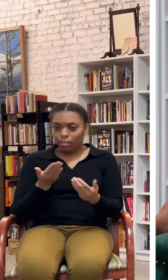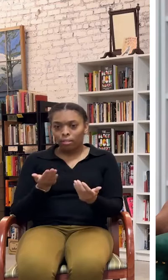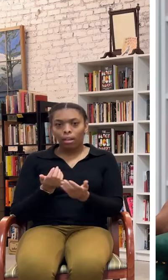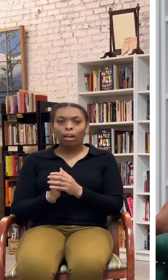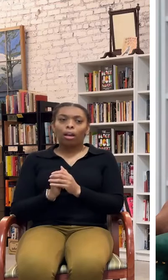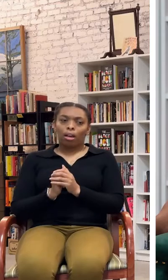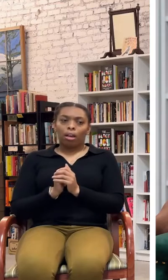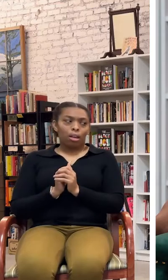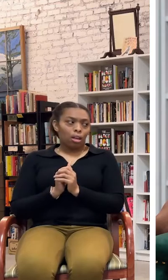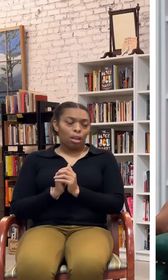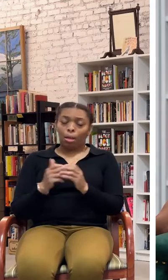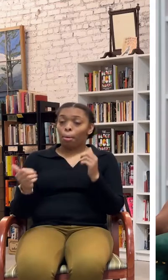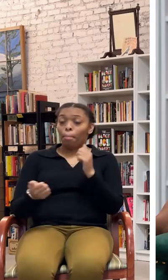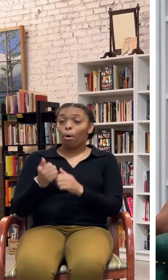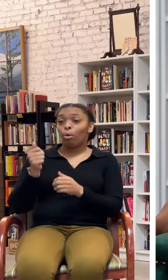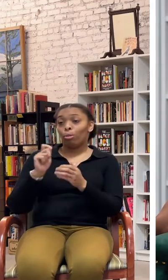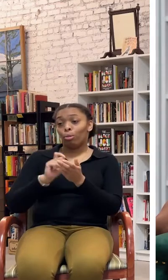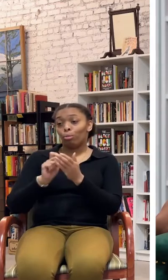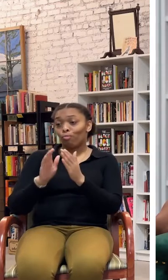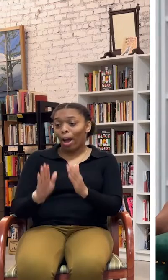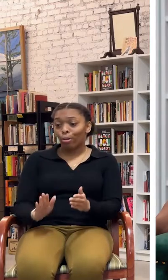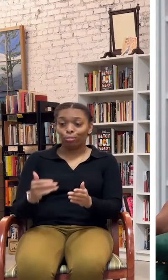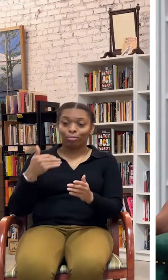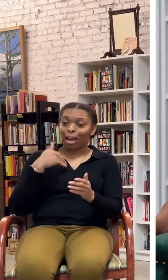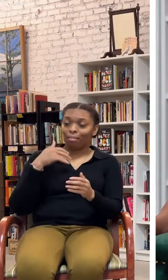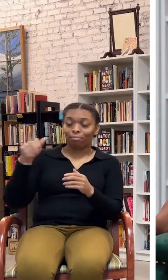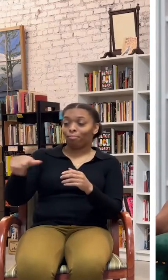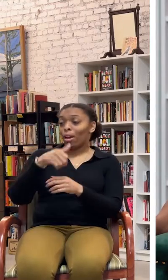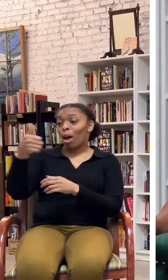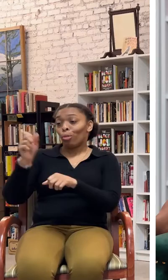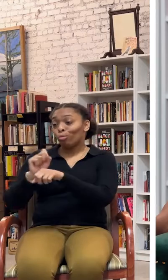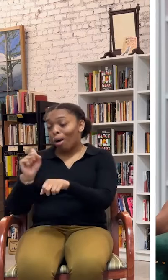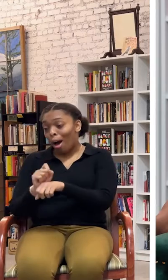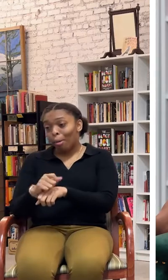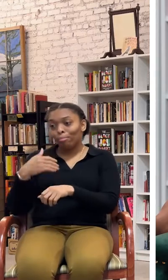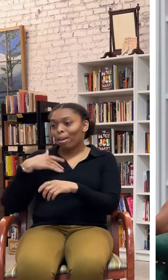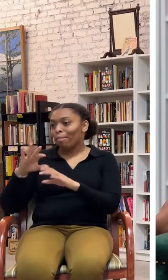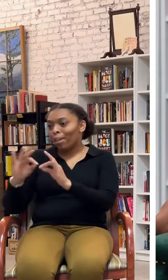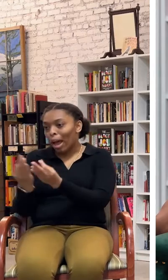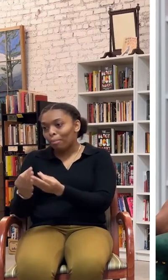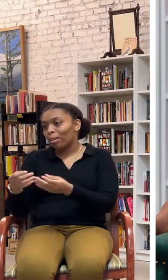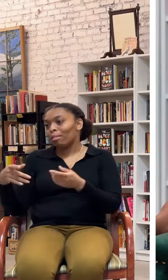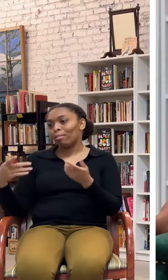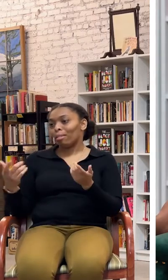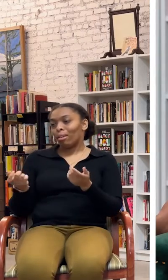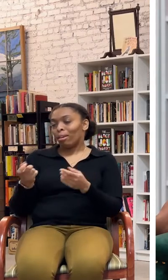That most writers have one, two, three, and other jobs, got kids, whatever, their lives, plus writing a